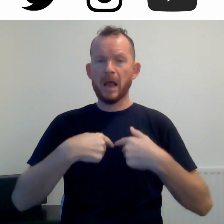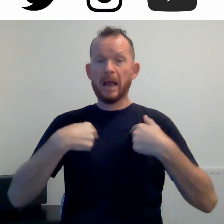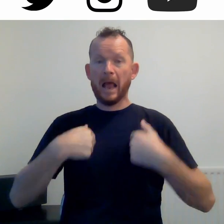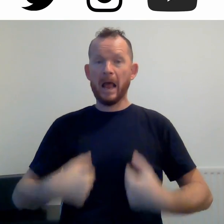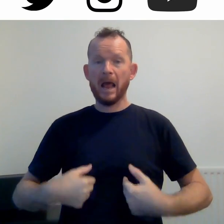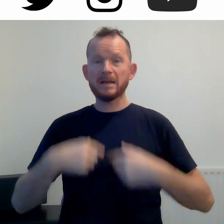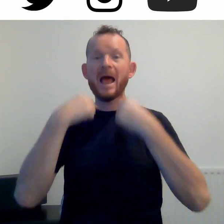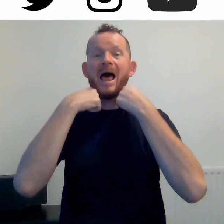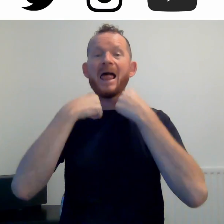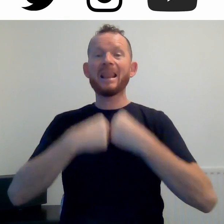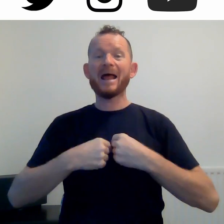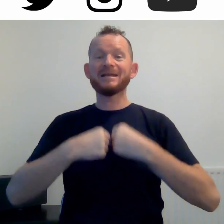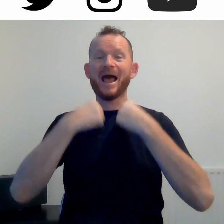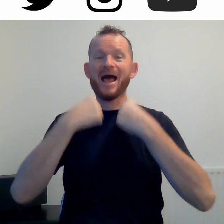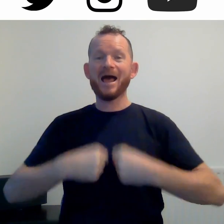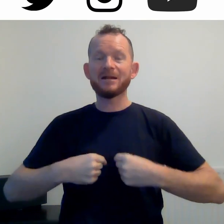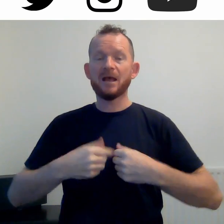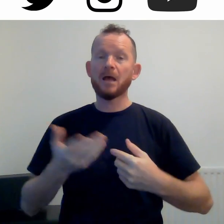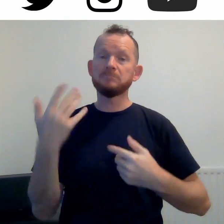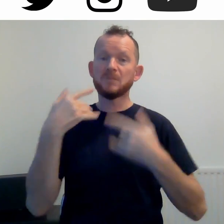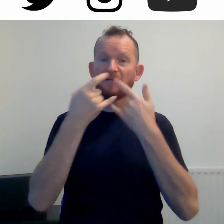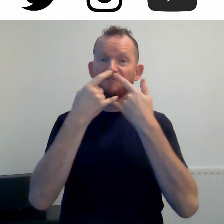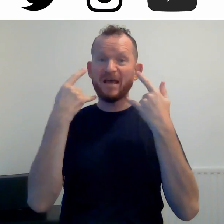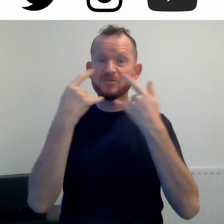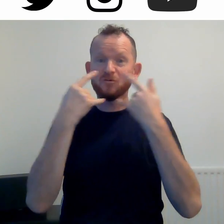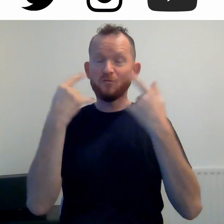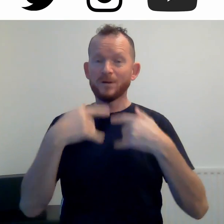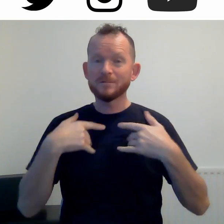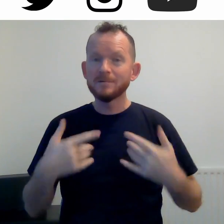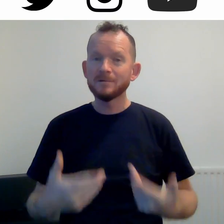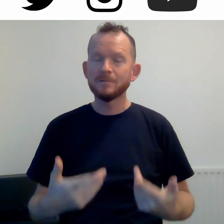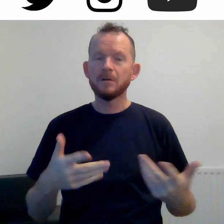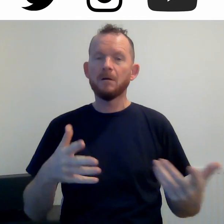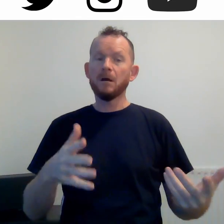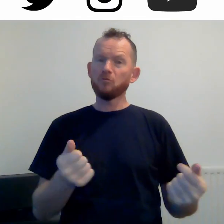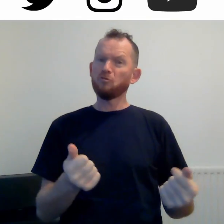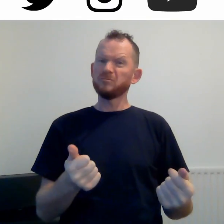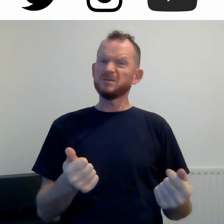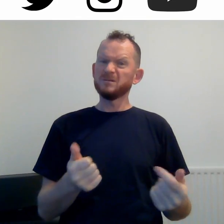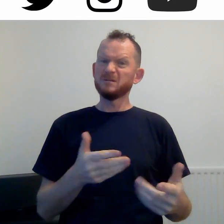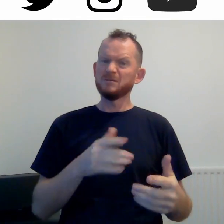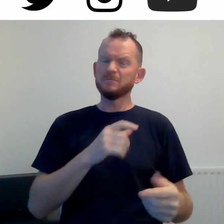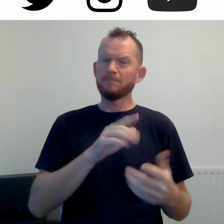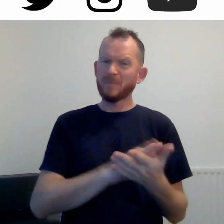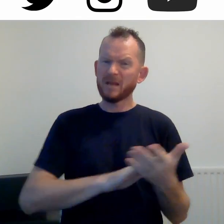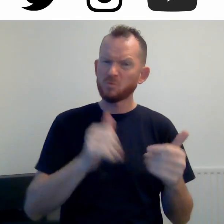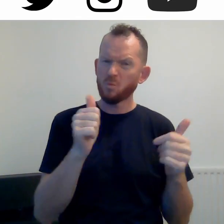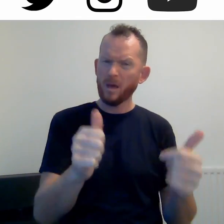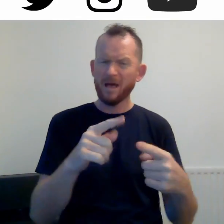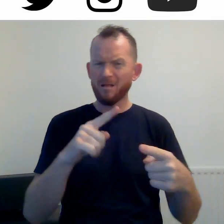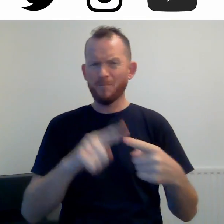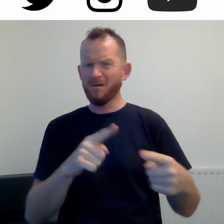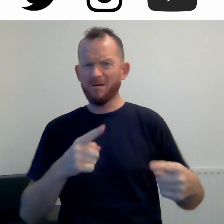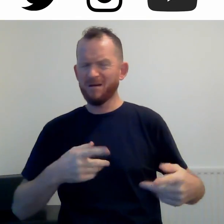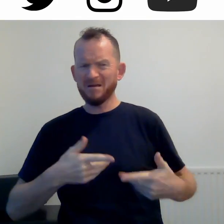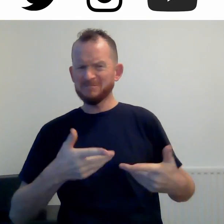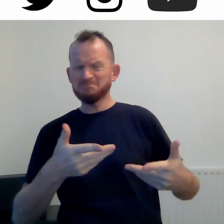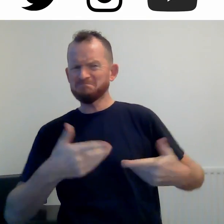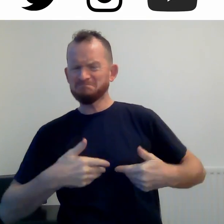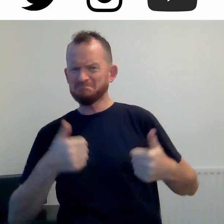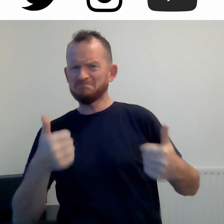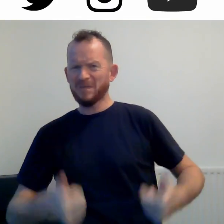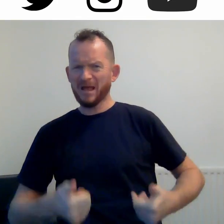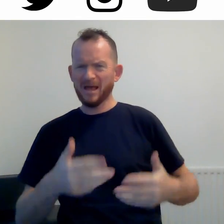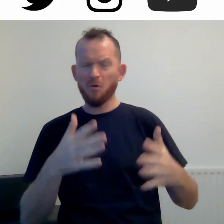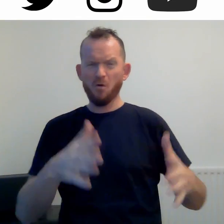are disabled, such as cards, lanyards and more recently face coverings. While there's good intentions behind these attempts, they're not always well